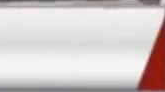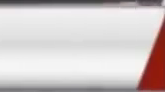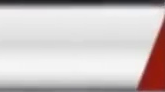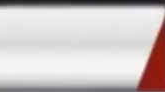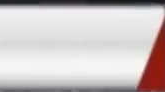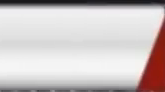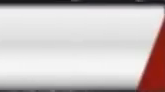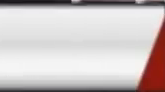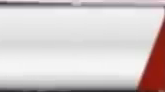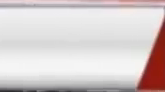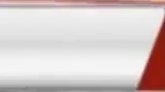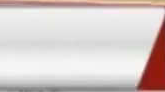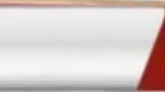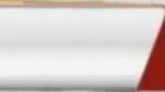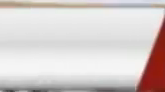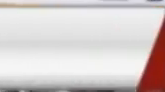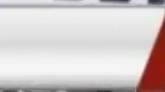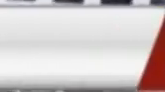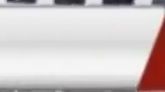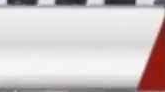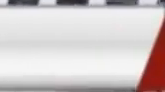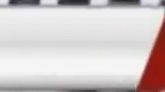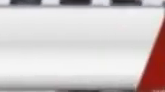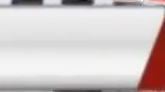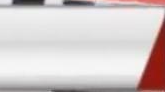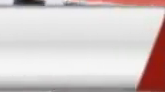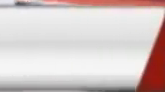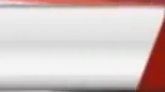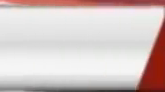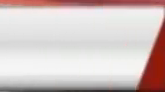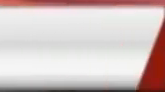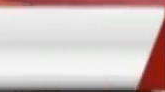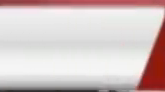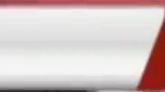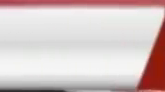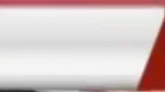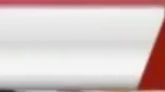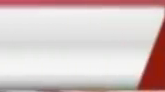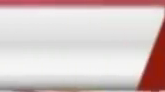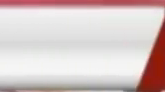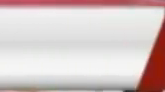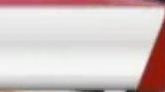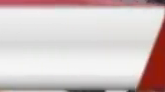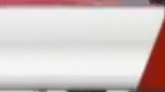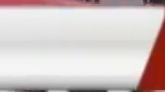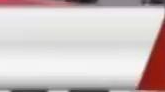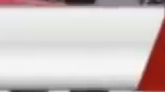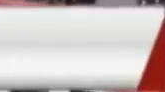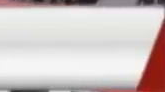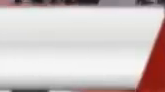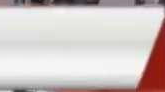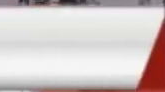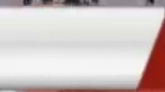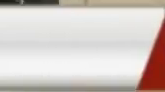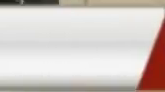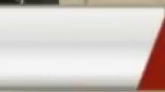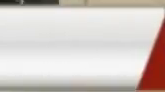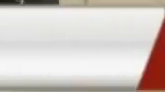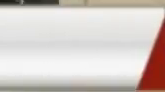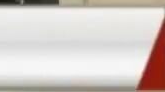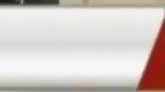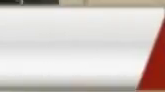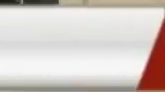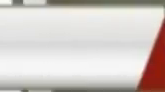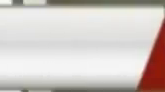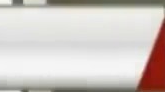don't know how that happened, but they used the wrong address. Mm-hmm. Their headquarters is in the terminus. The